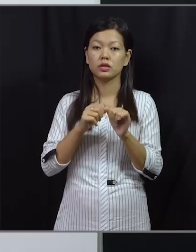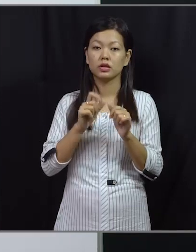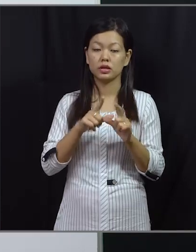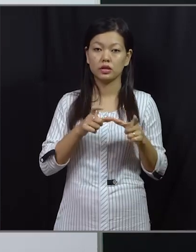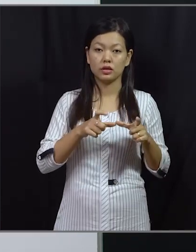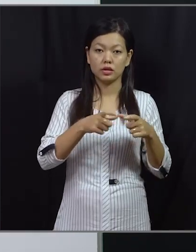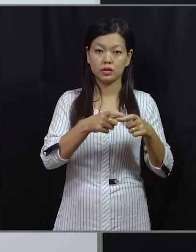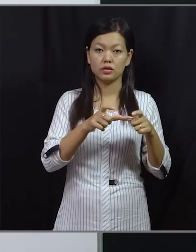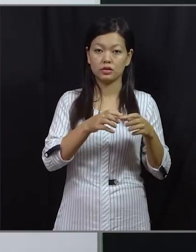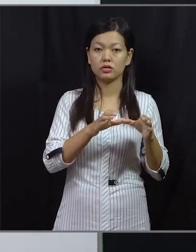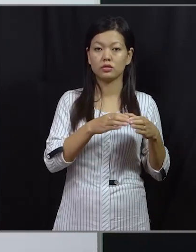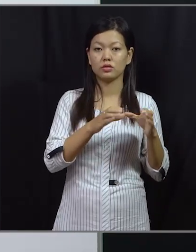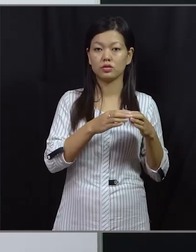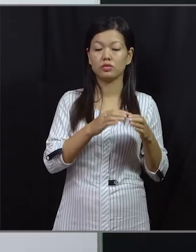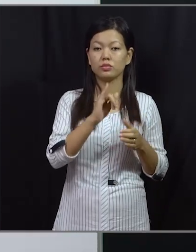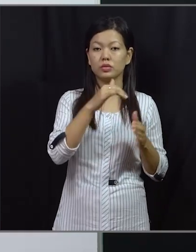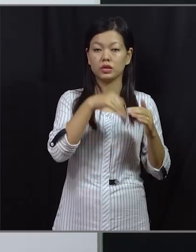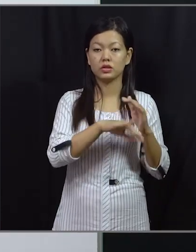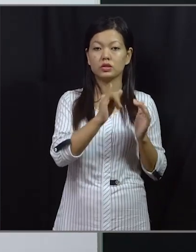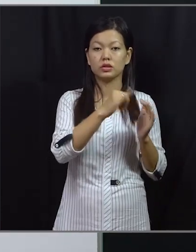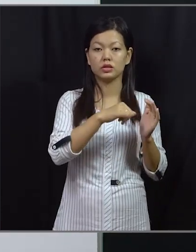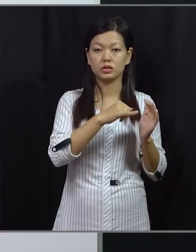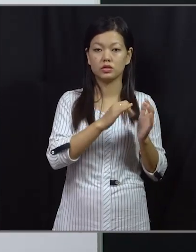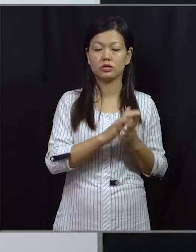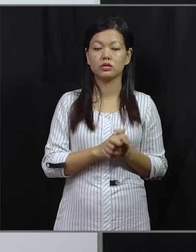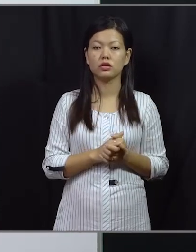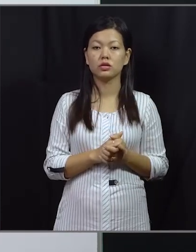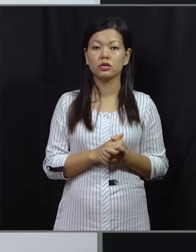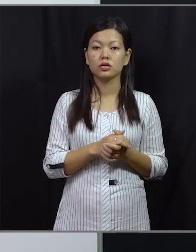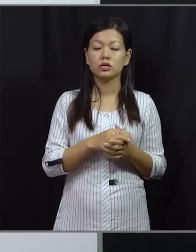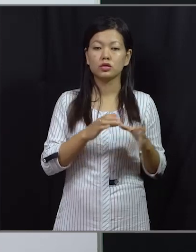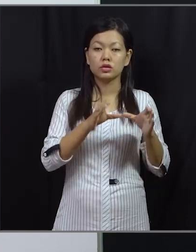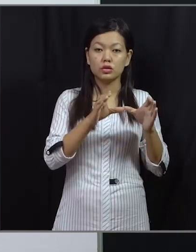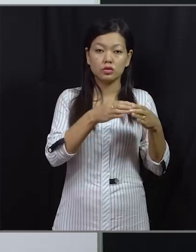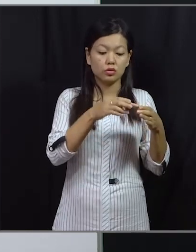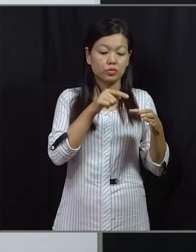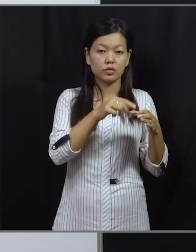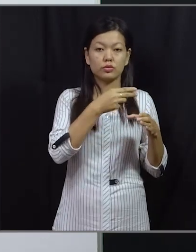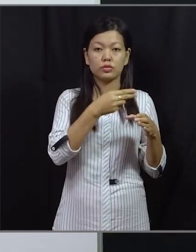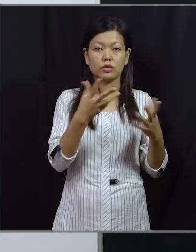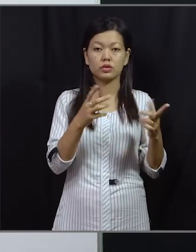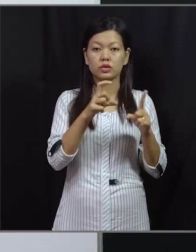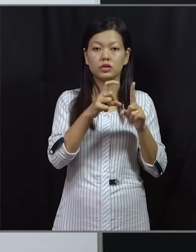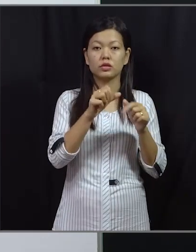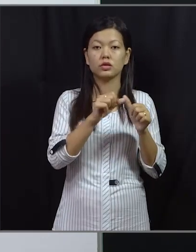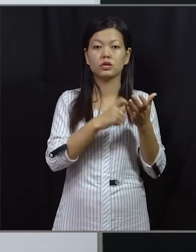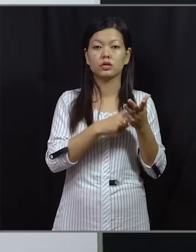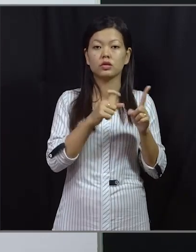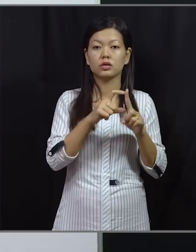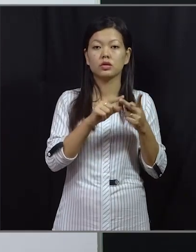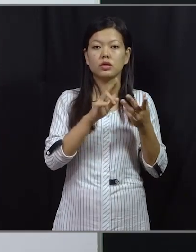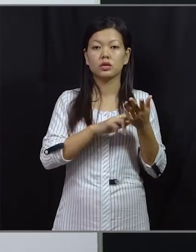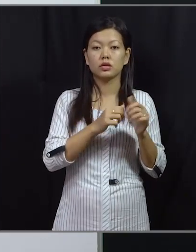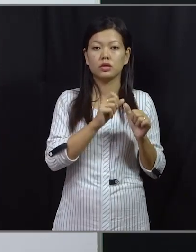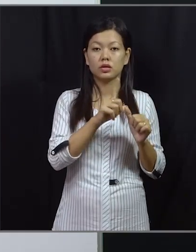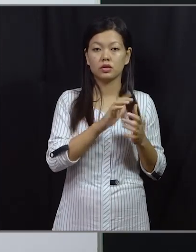number of elements present in the set is called cardinal number or cardinality of a set. Then, what may be this n